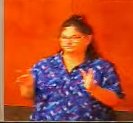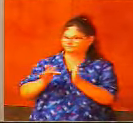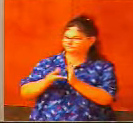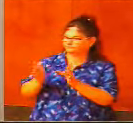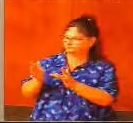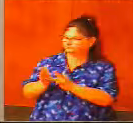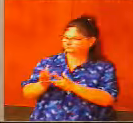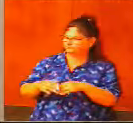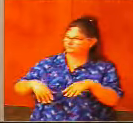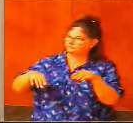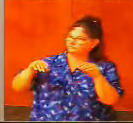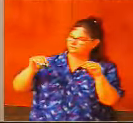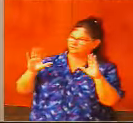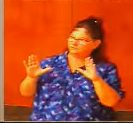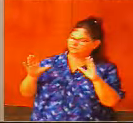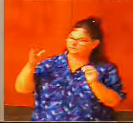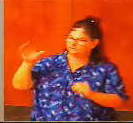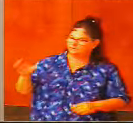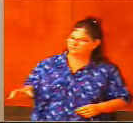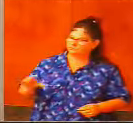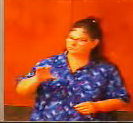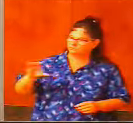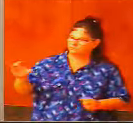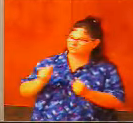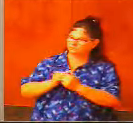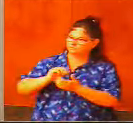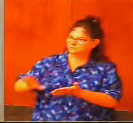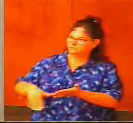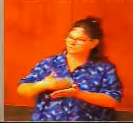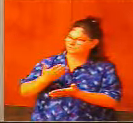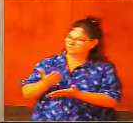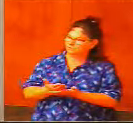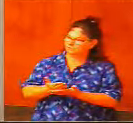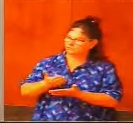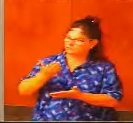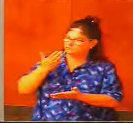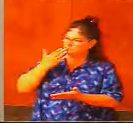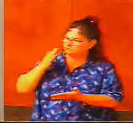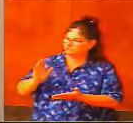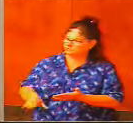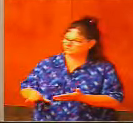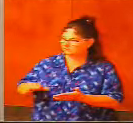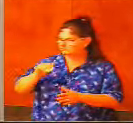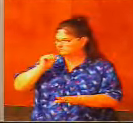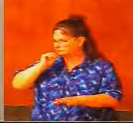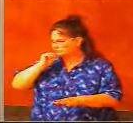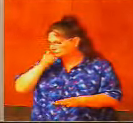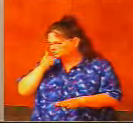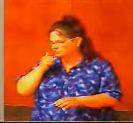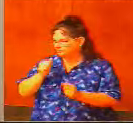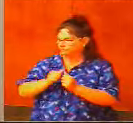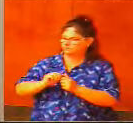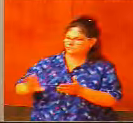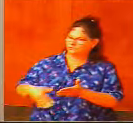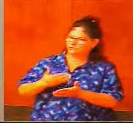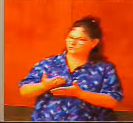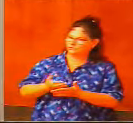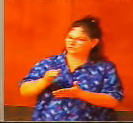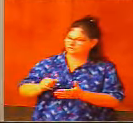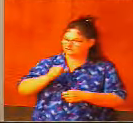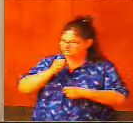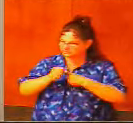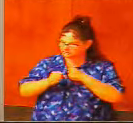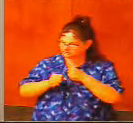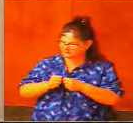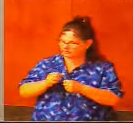Jesus submitted to the cross with all of its indignity and shame, with all of its suffering